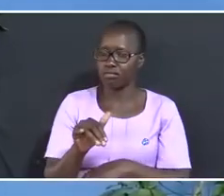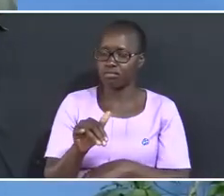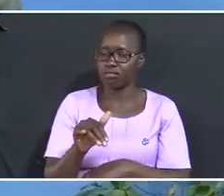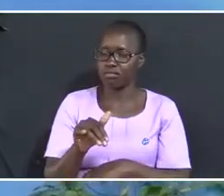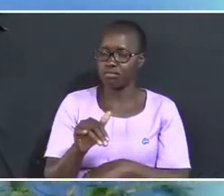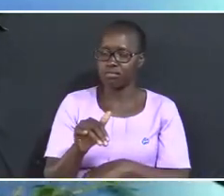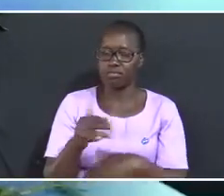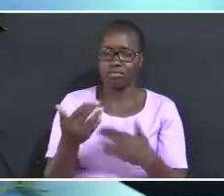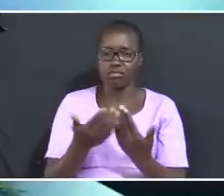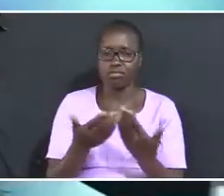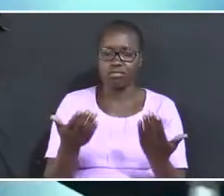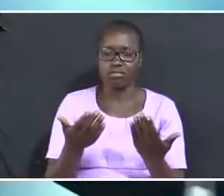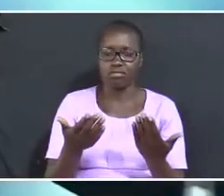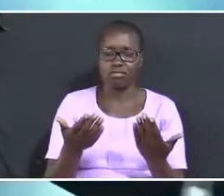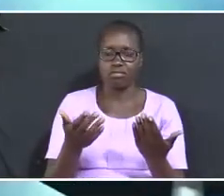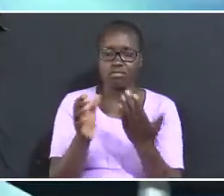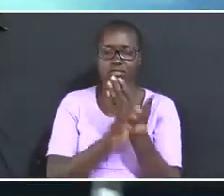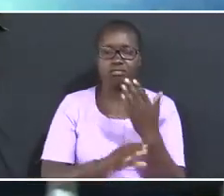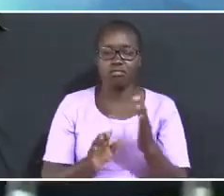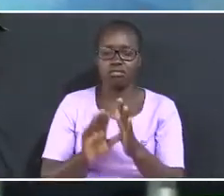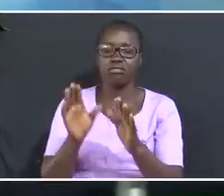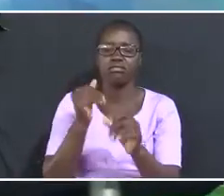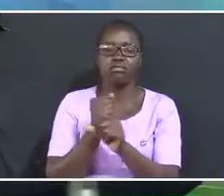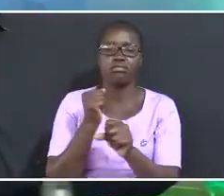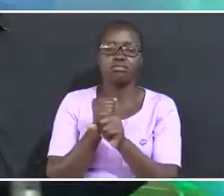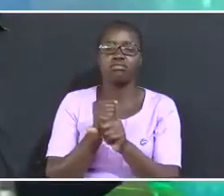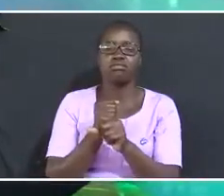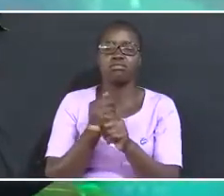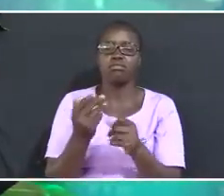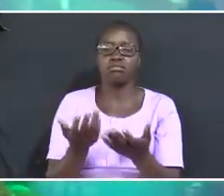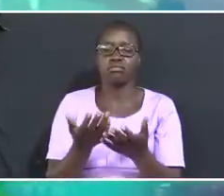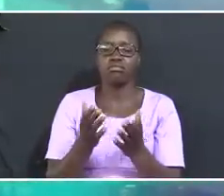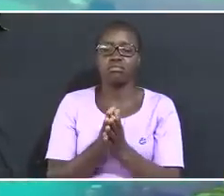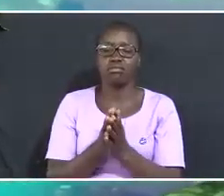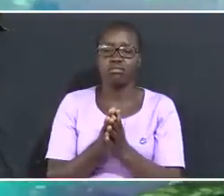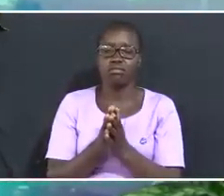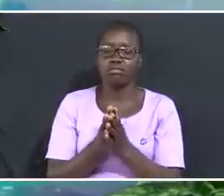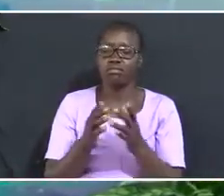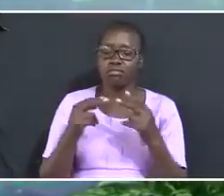Whoever comes in this world is a slave to sin.